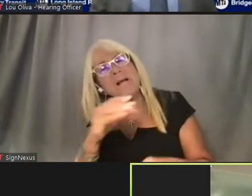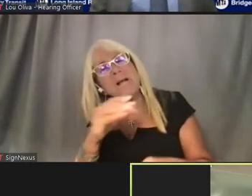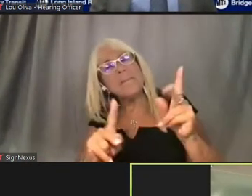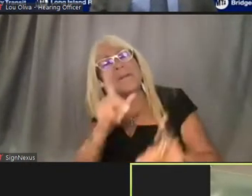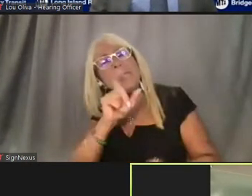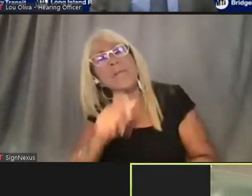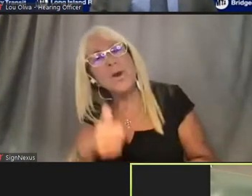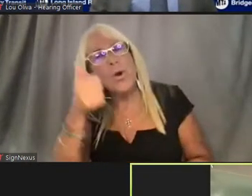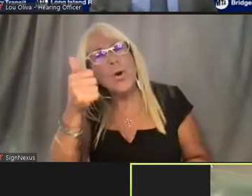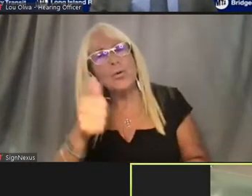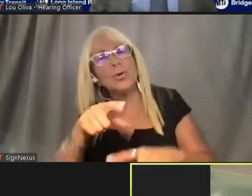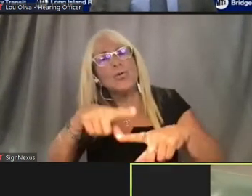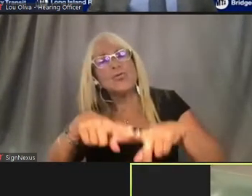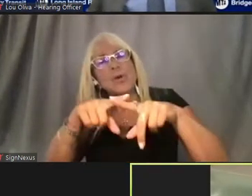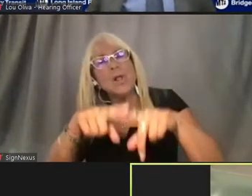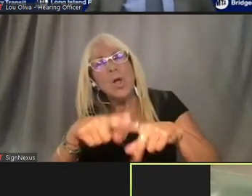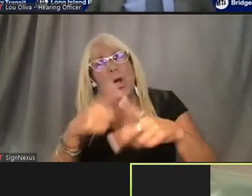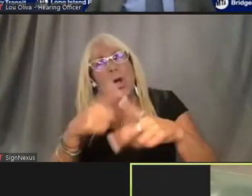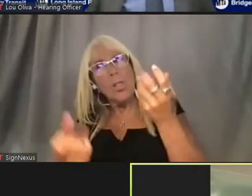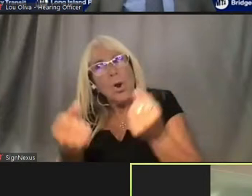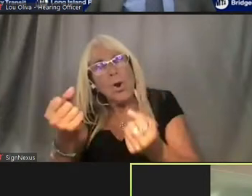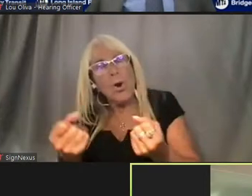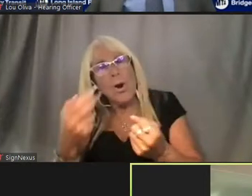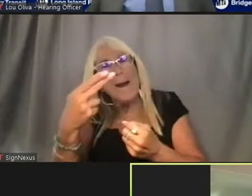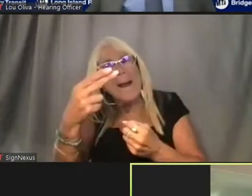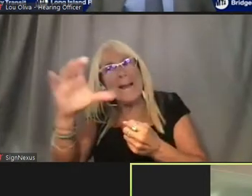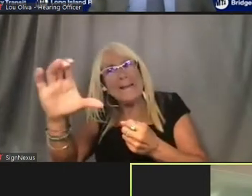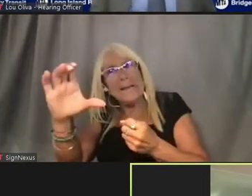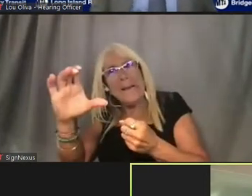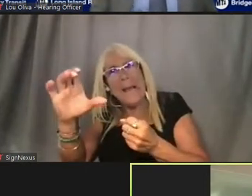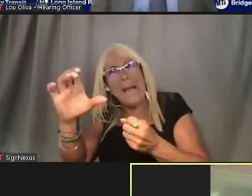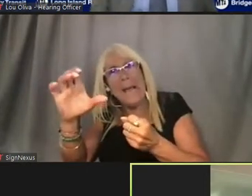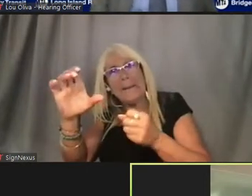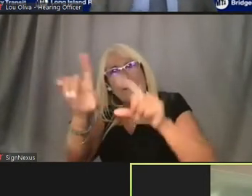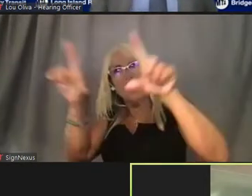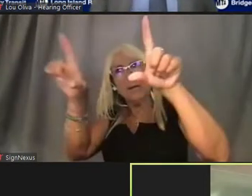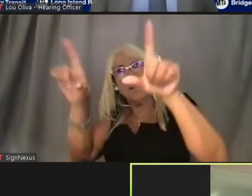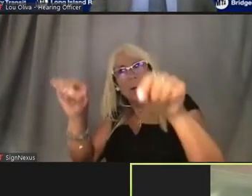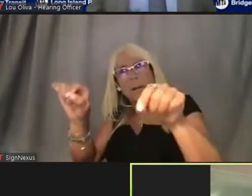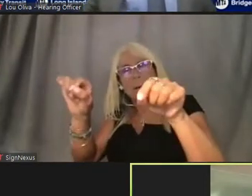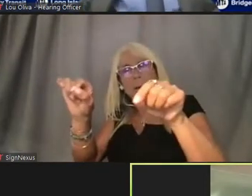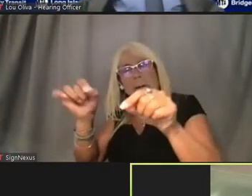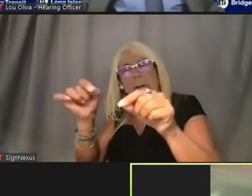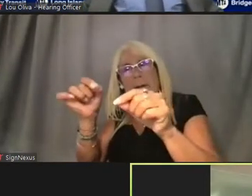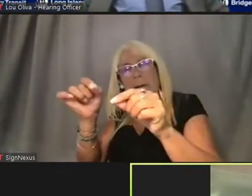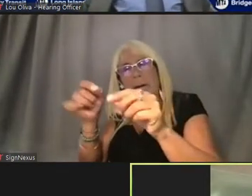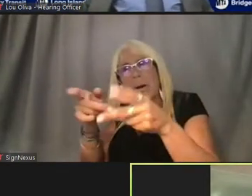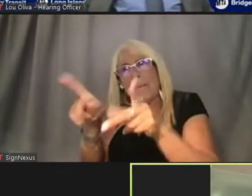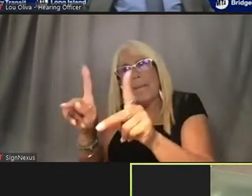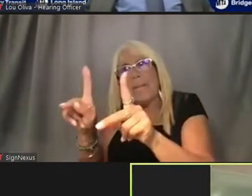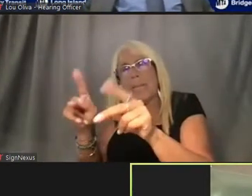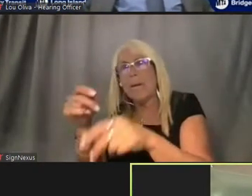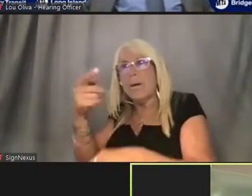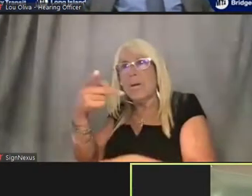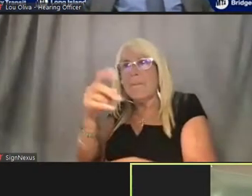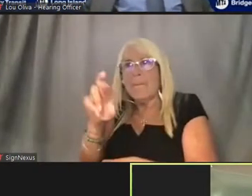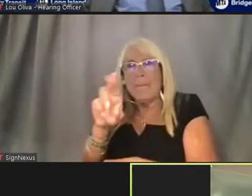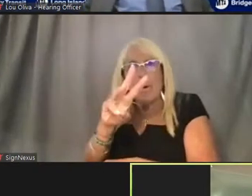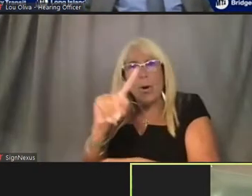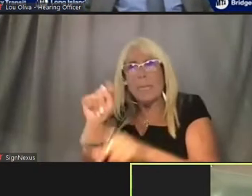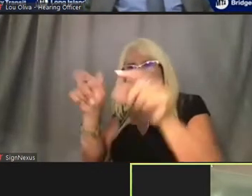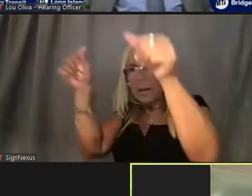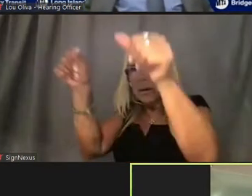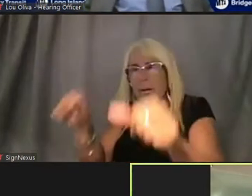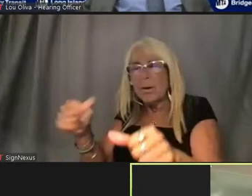and rely on their Co-op the handicap parking permit is given to us because we have these severe disabilities